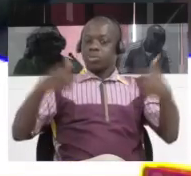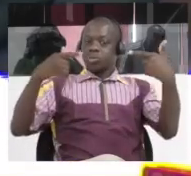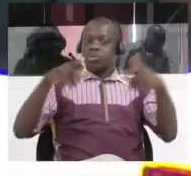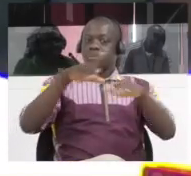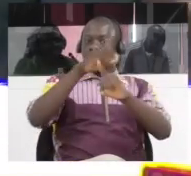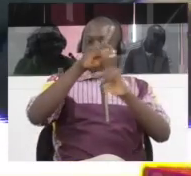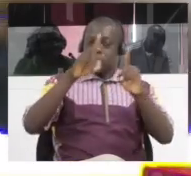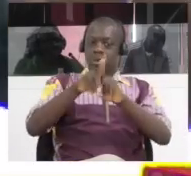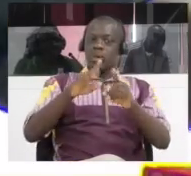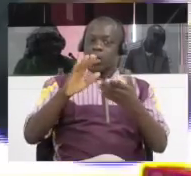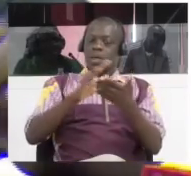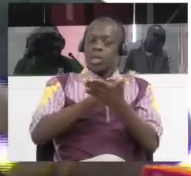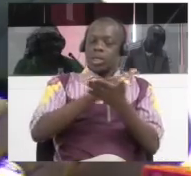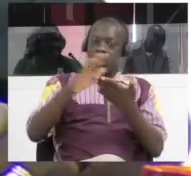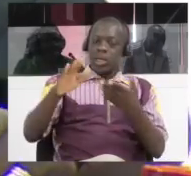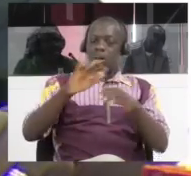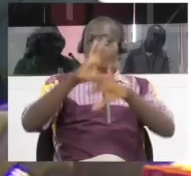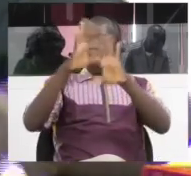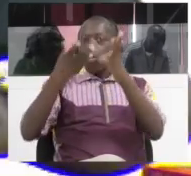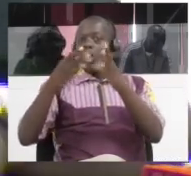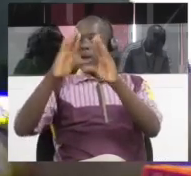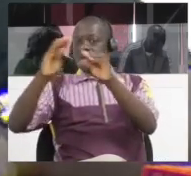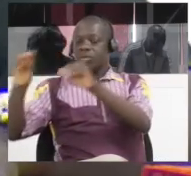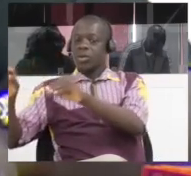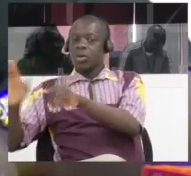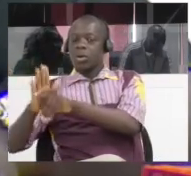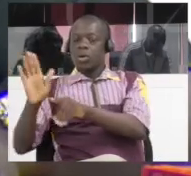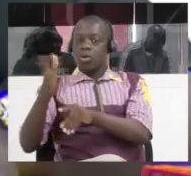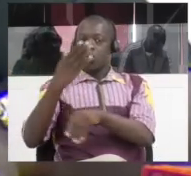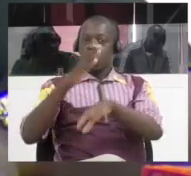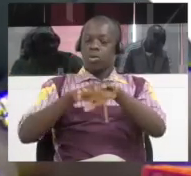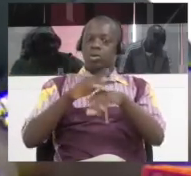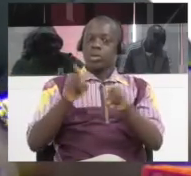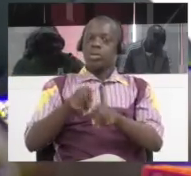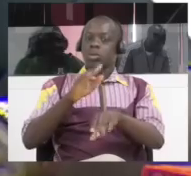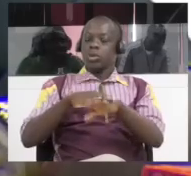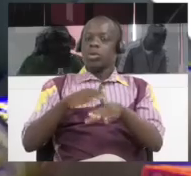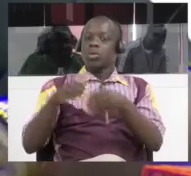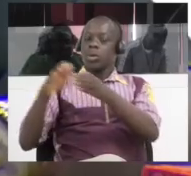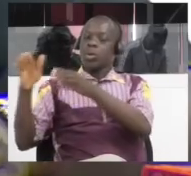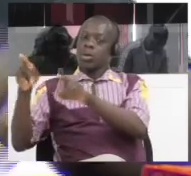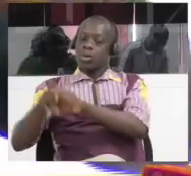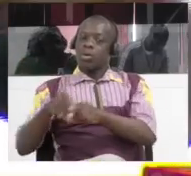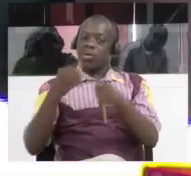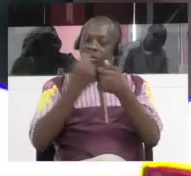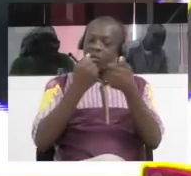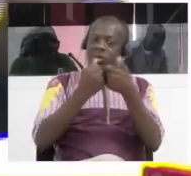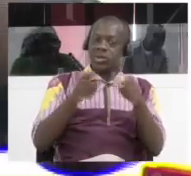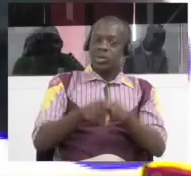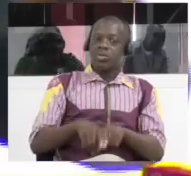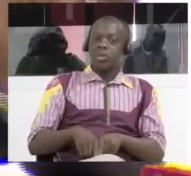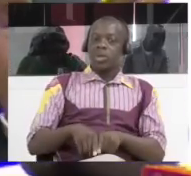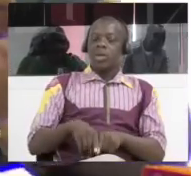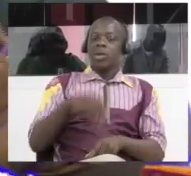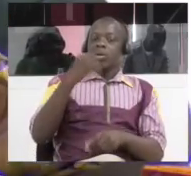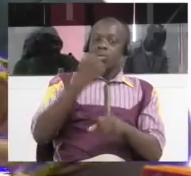the activities that go on, you know, of course, once in the process of fighting, you encounter enemy fire, then you make an